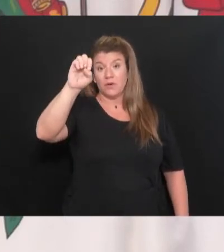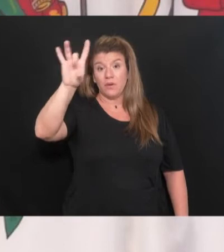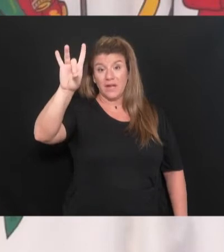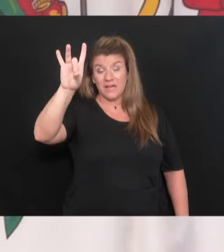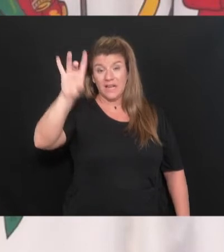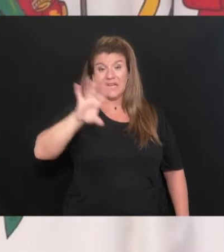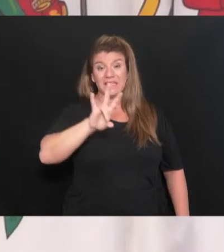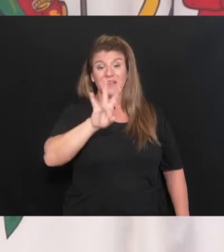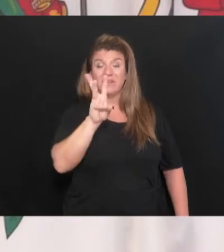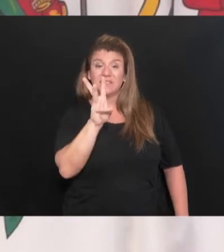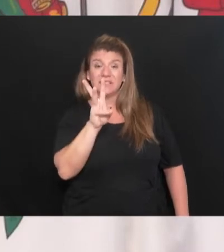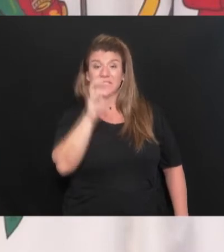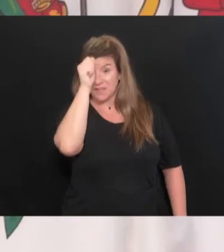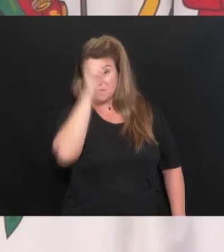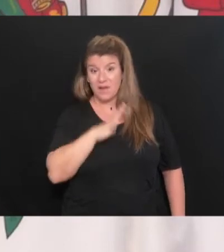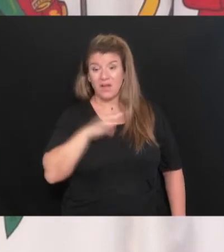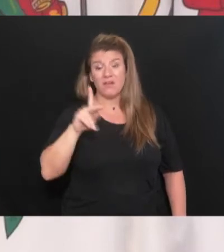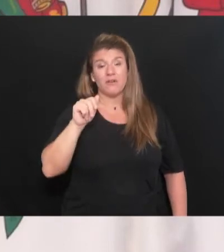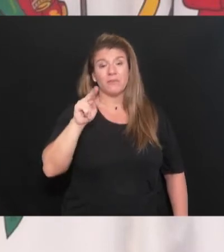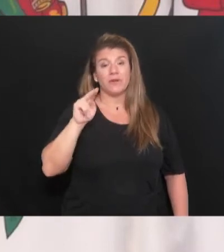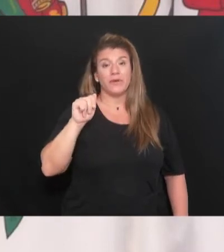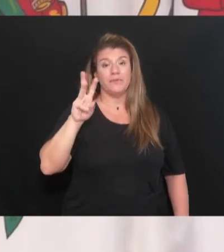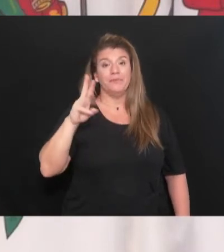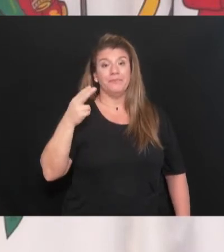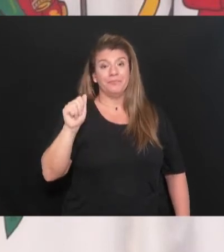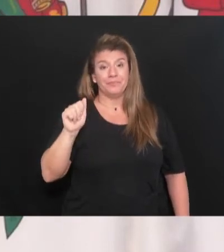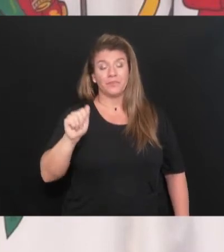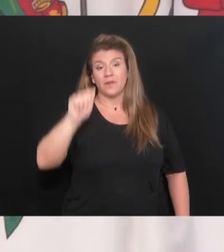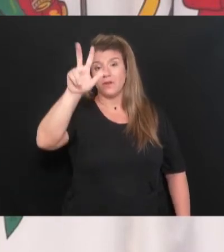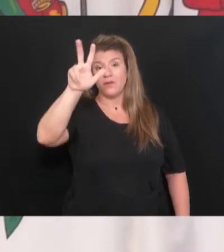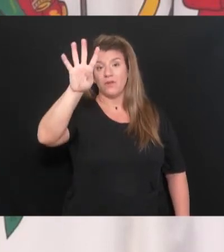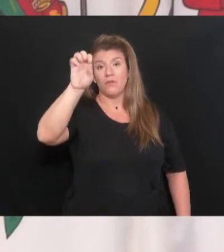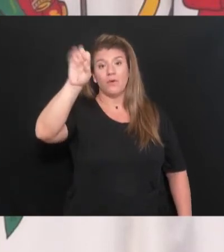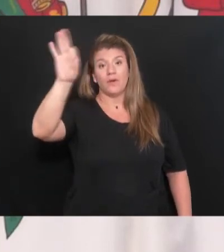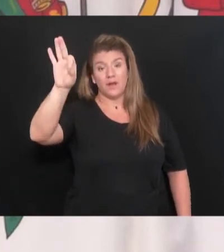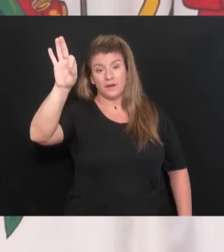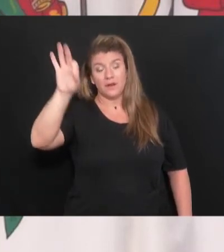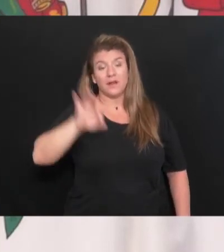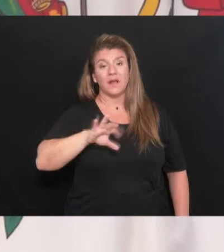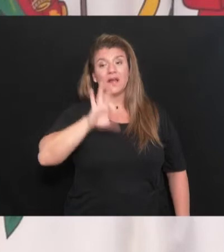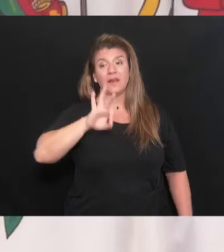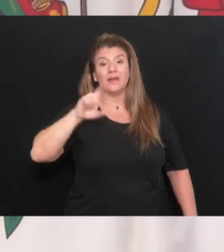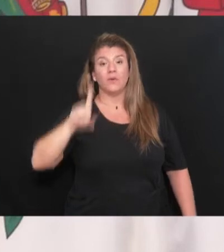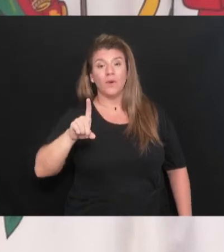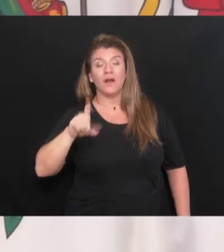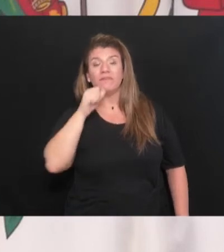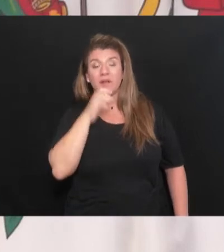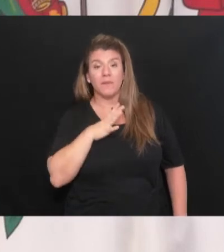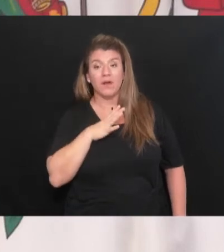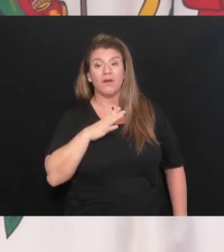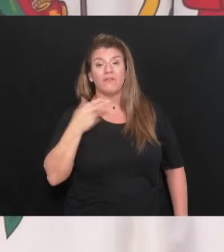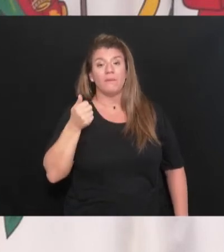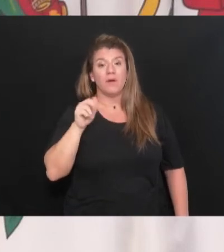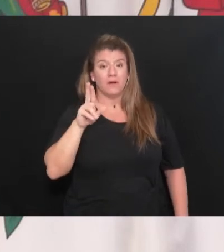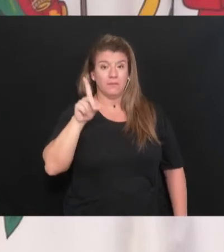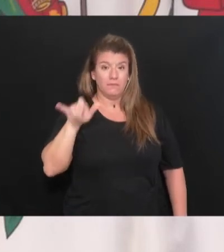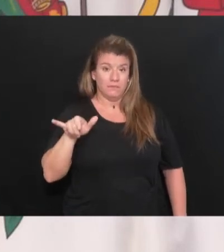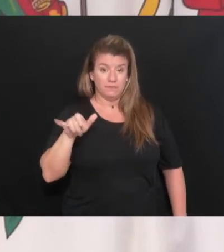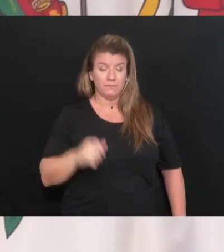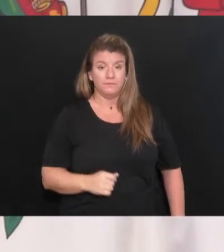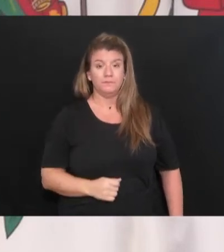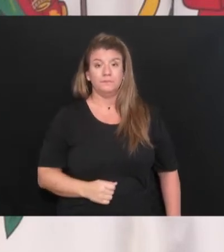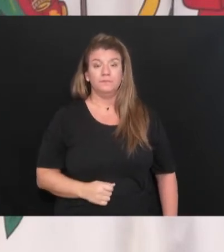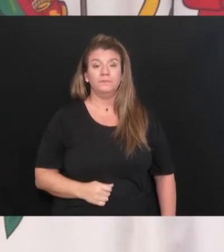death, a 76-year-old male from Kanawha County. The 3,409th death, a 91-year-old female from Hardy County.